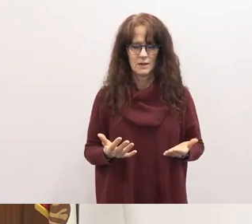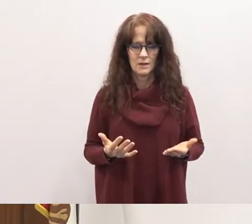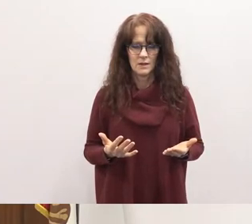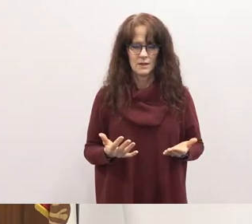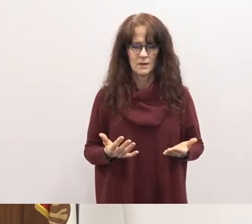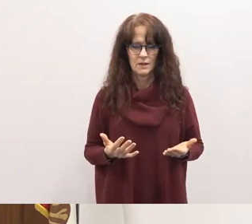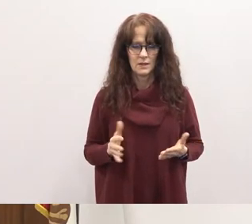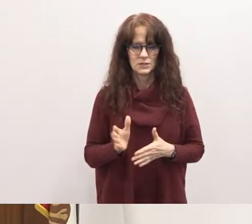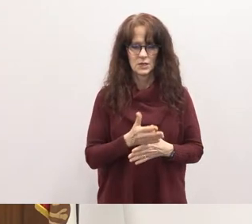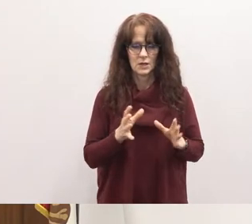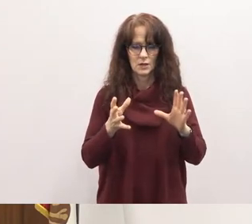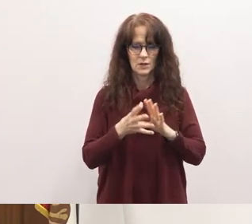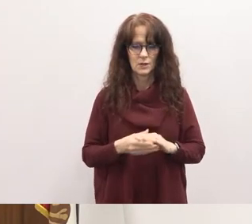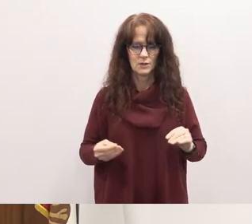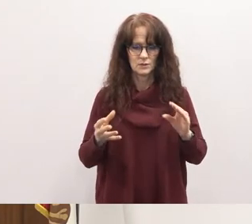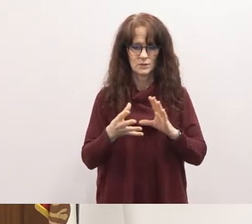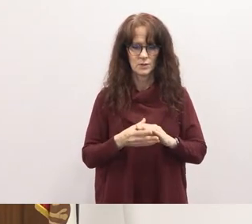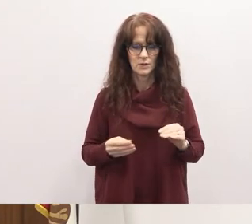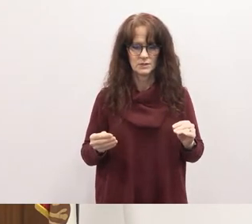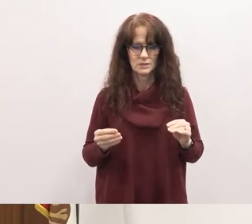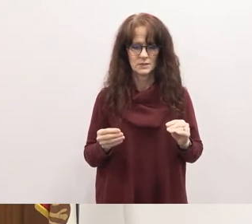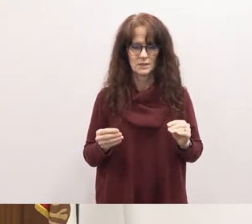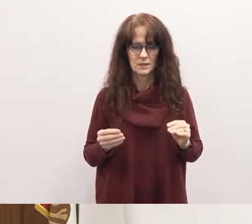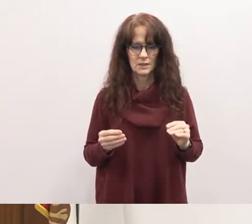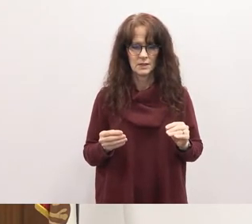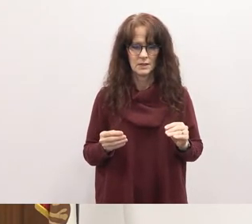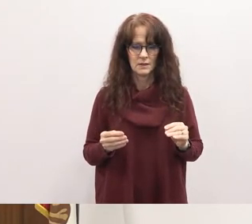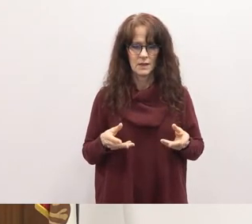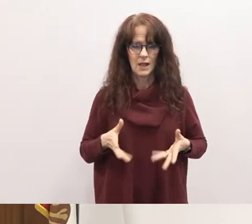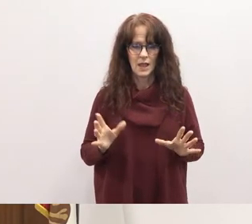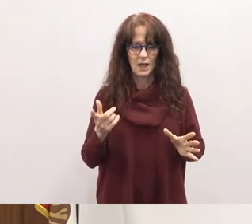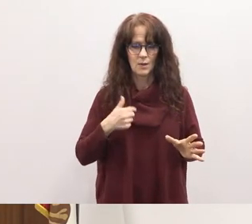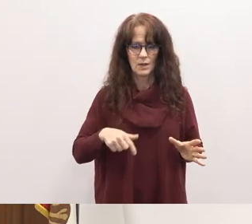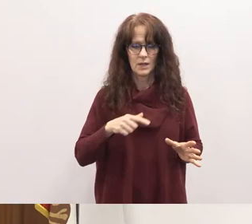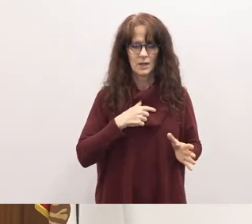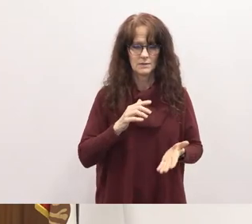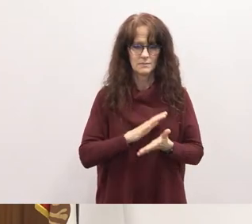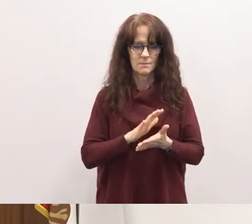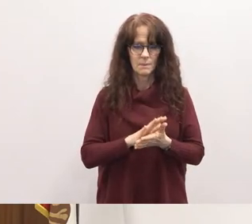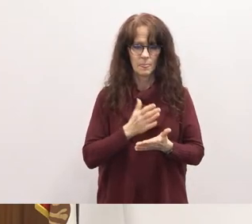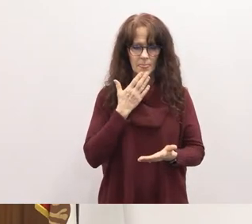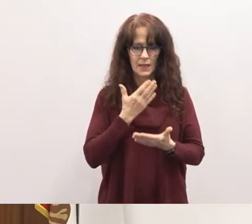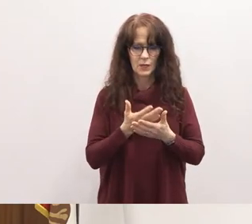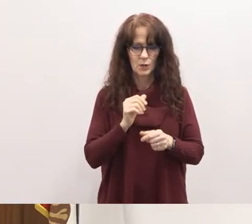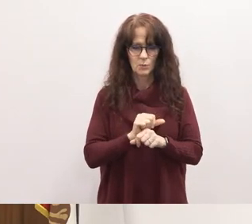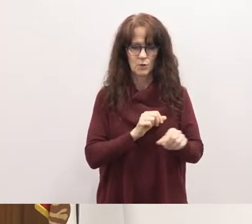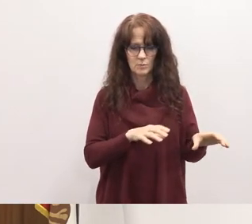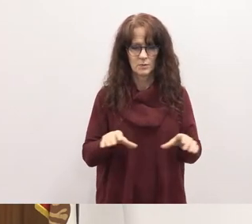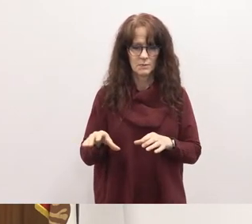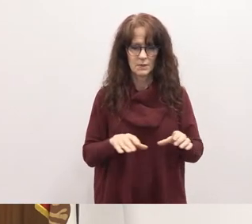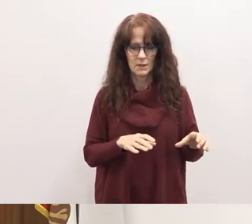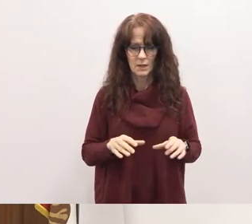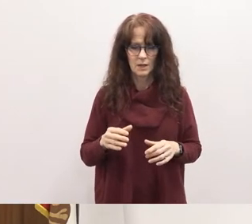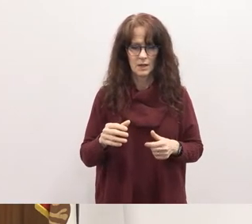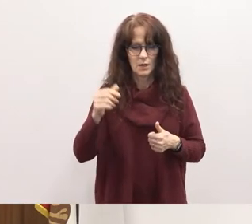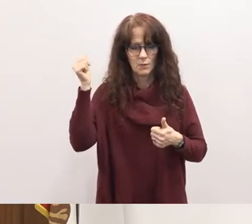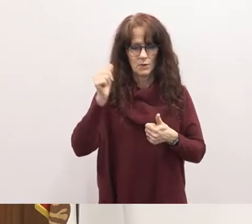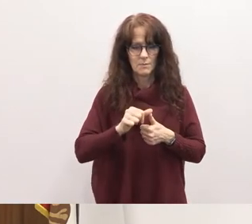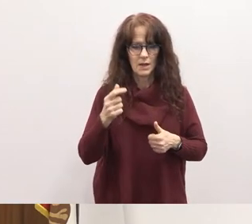And sharing your stories and allowing us to acknowledge the good work that's being done and remind